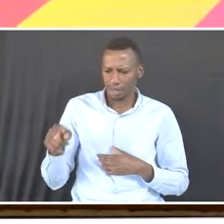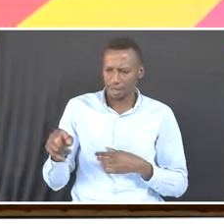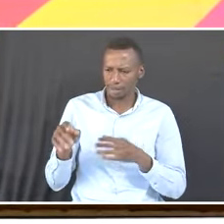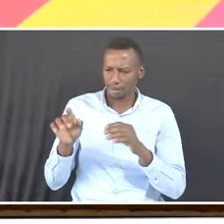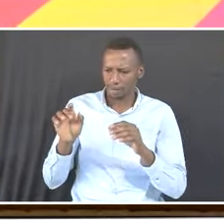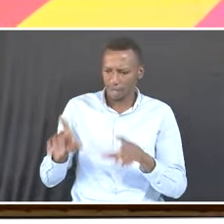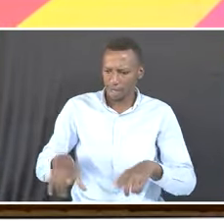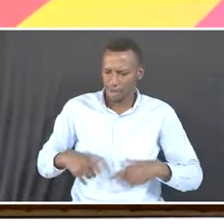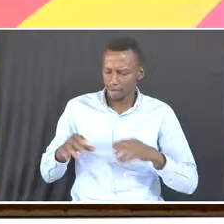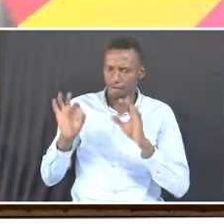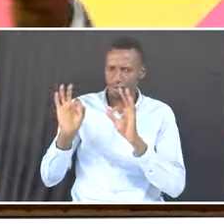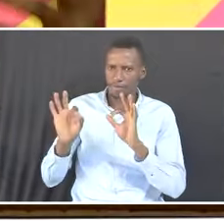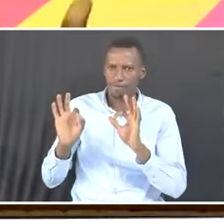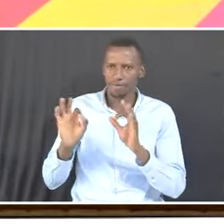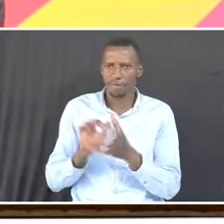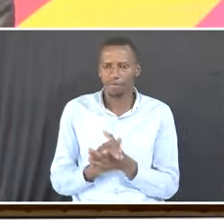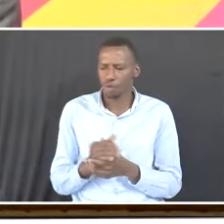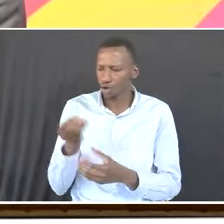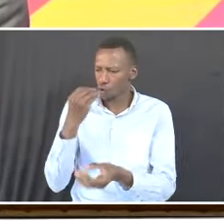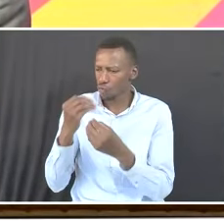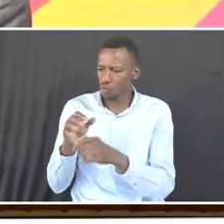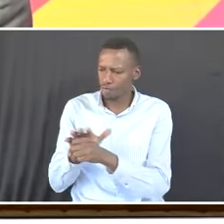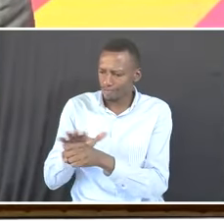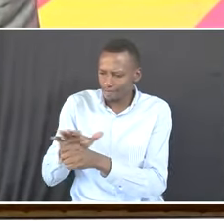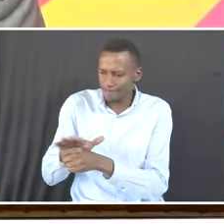are food in a jar all over.